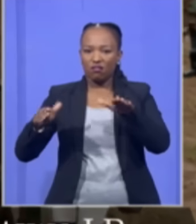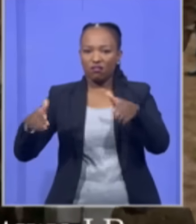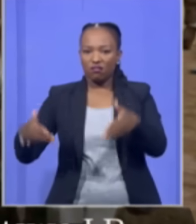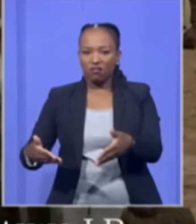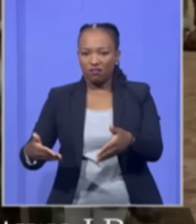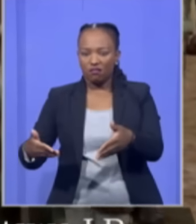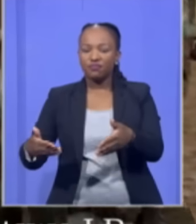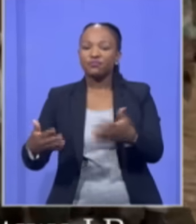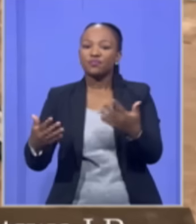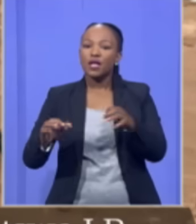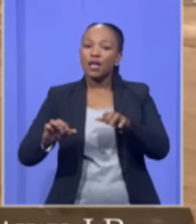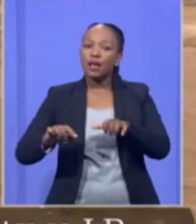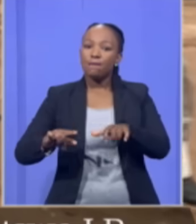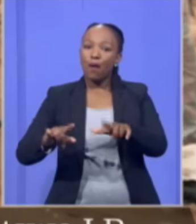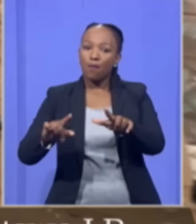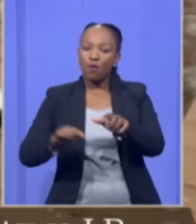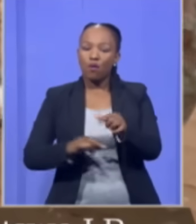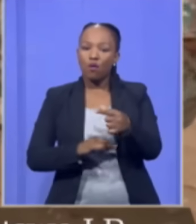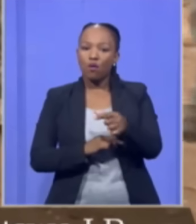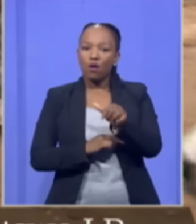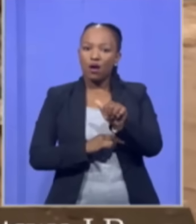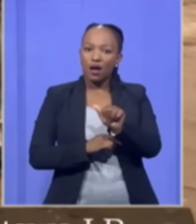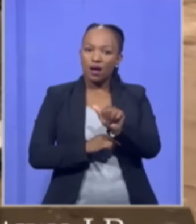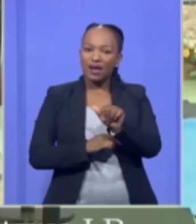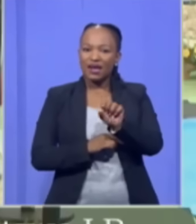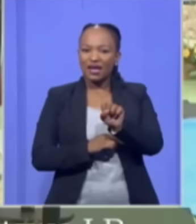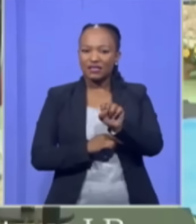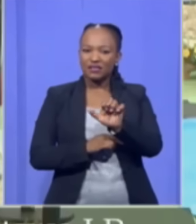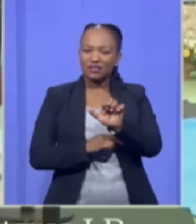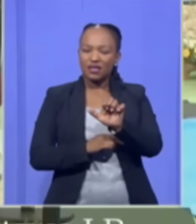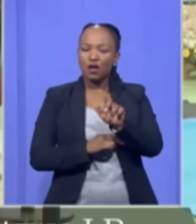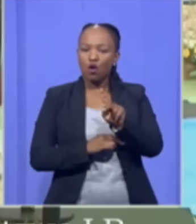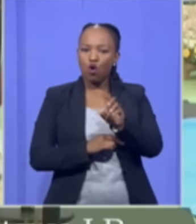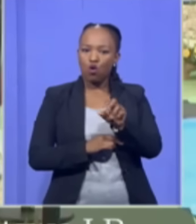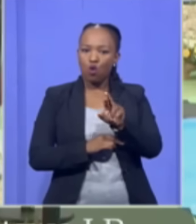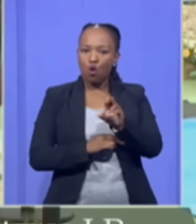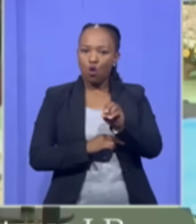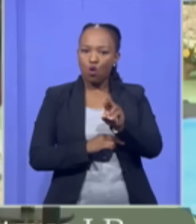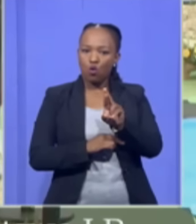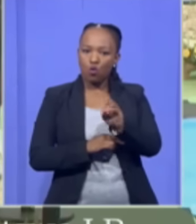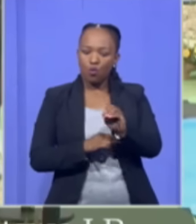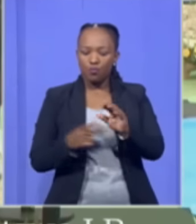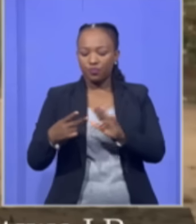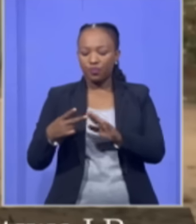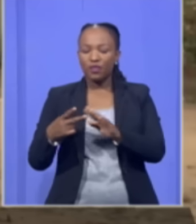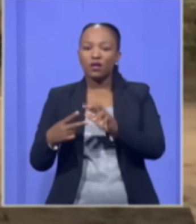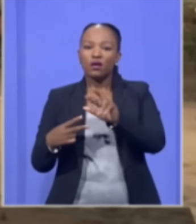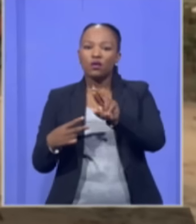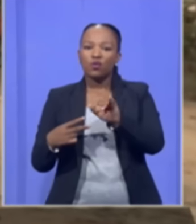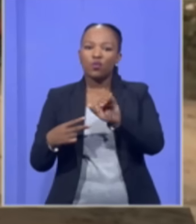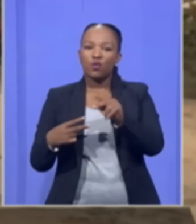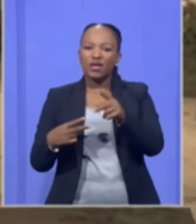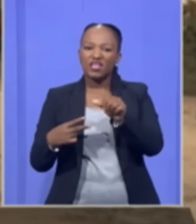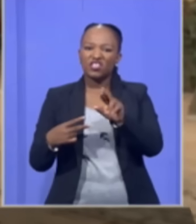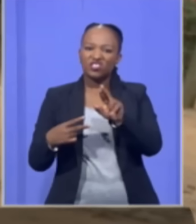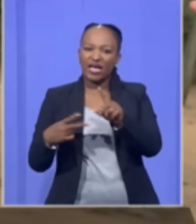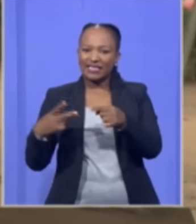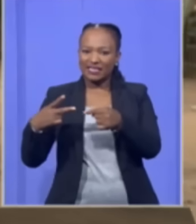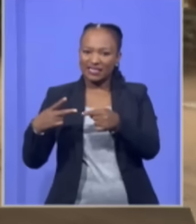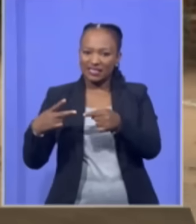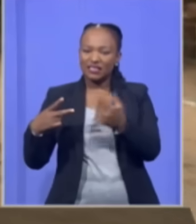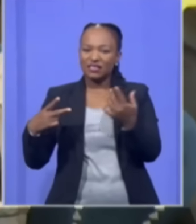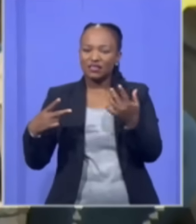wa Gasekororo ka ntlenyana ho Tsanin. Athe haile Rifleman Richard Chokwe o boloketswe motsaneng